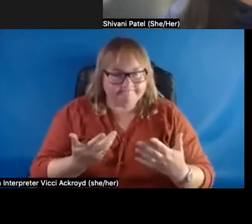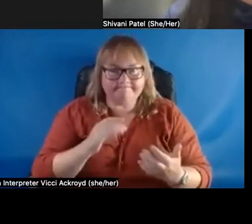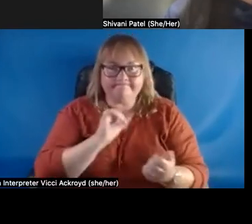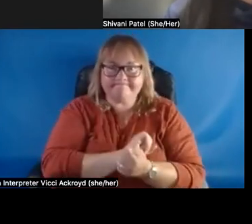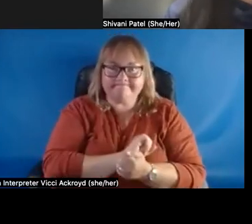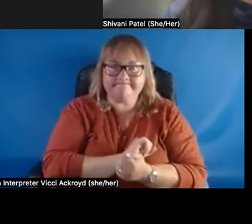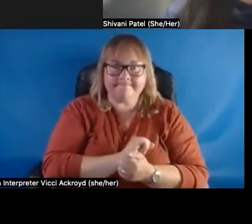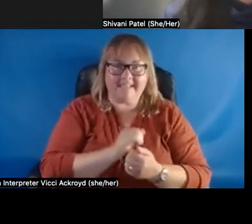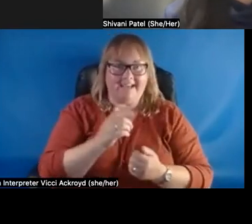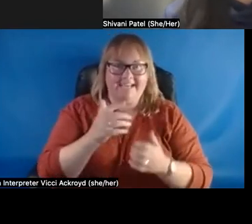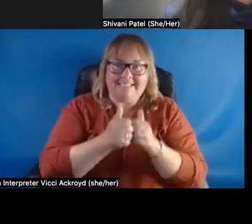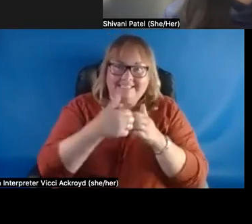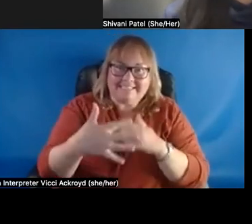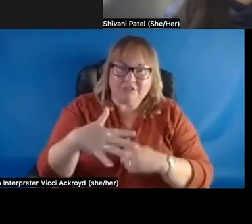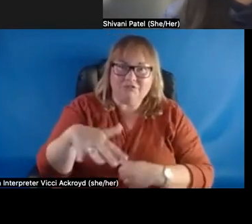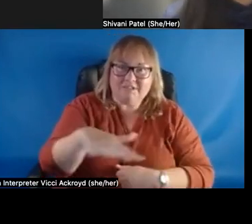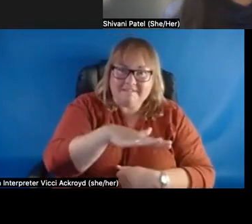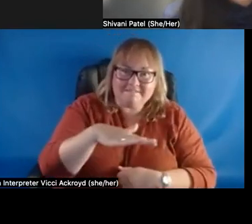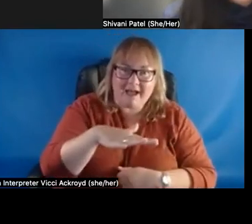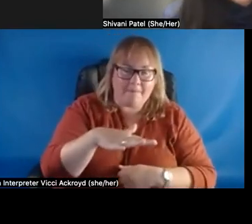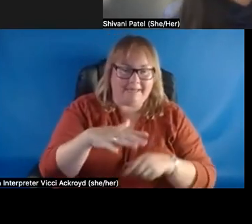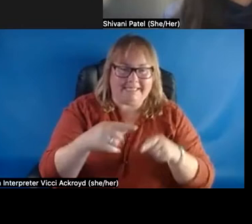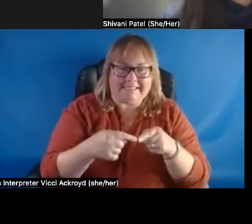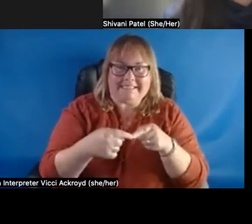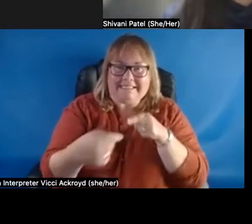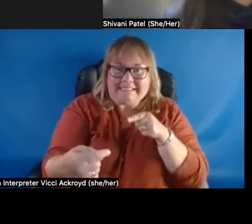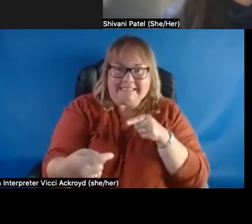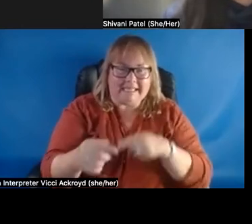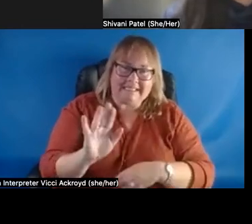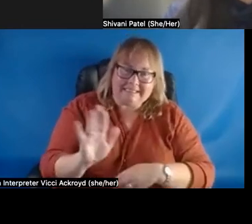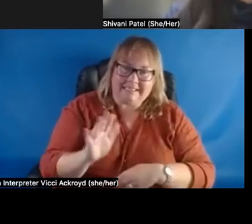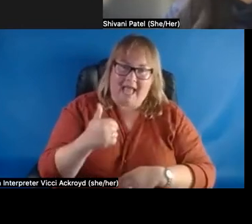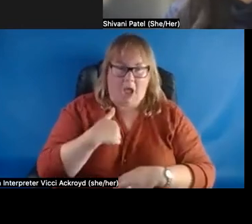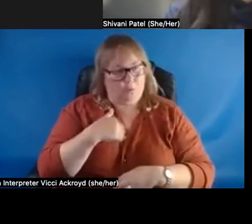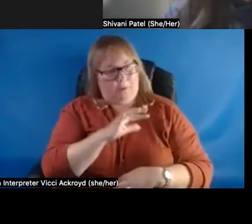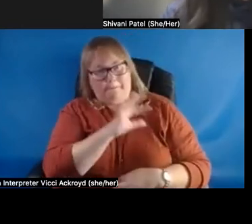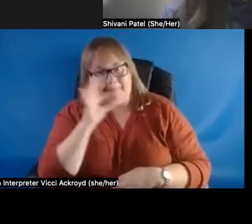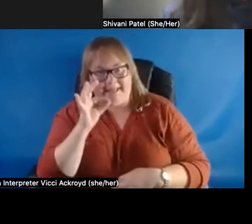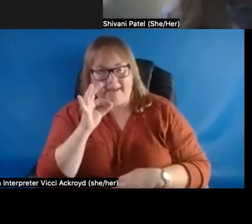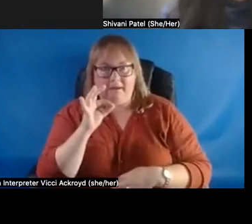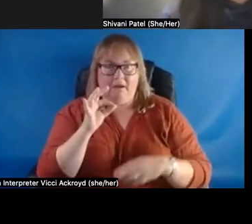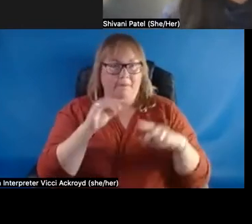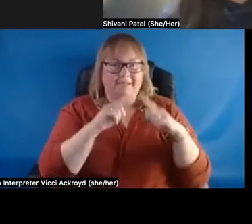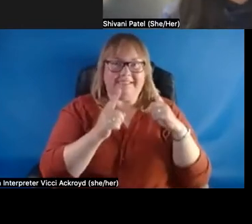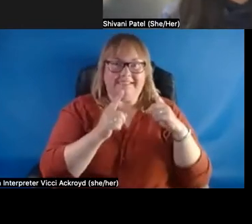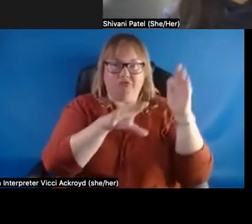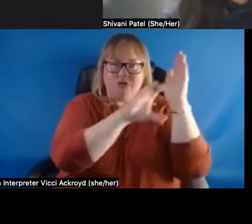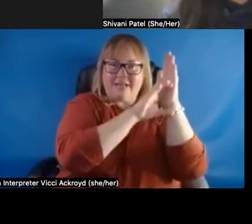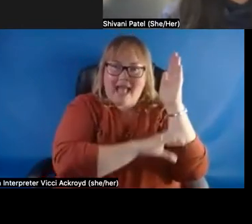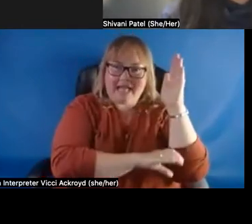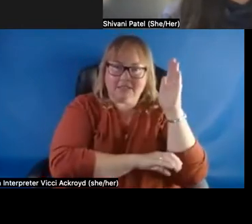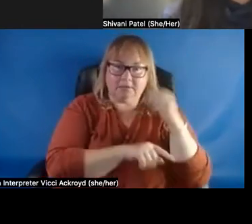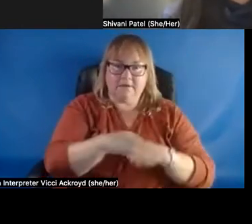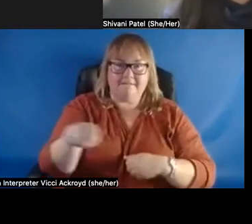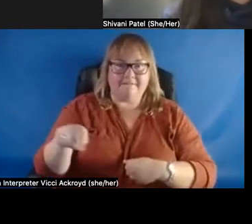and marrying someone who's outside of your caste, it also causes a lot of like disruption and a lot of